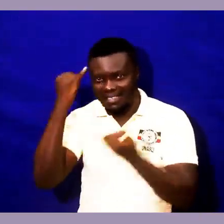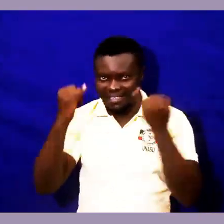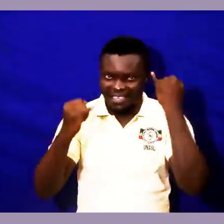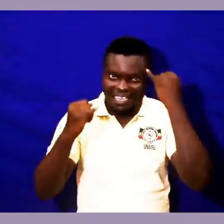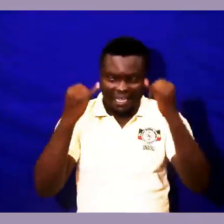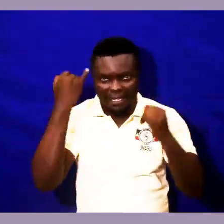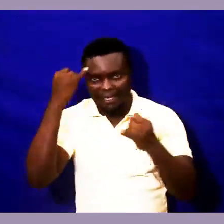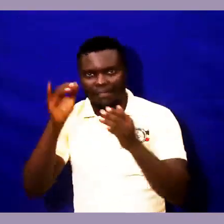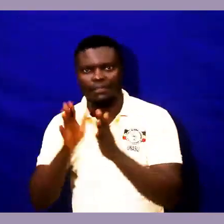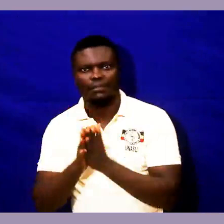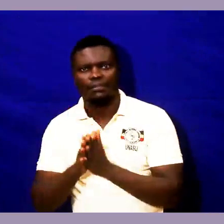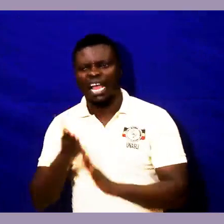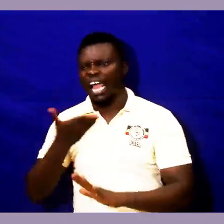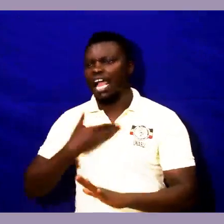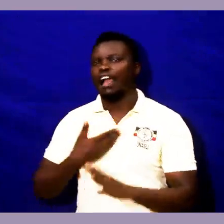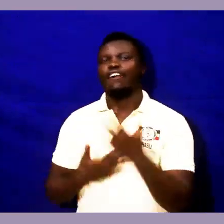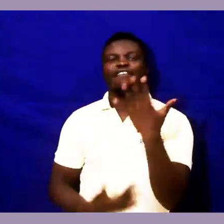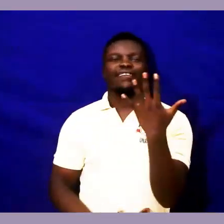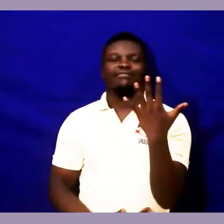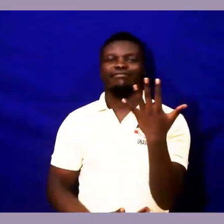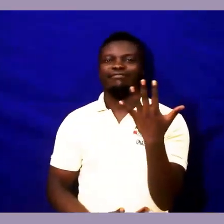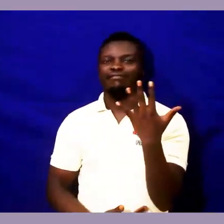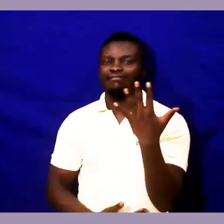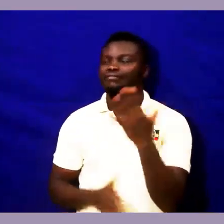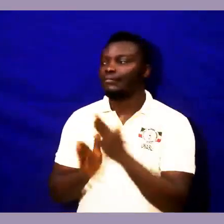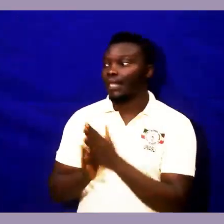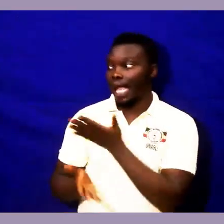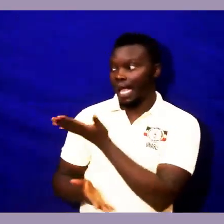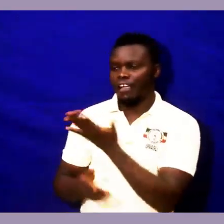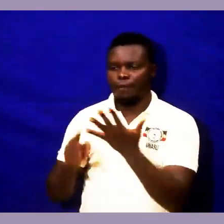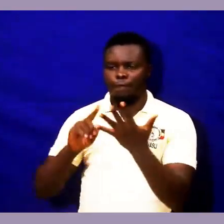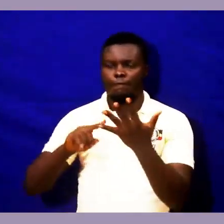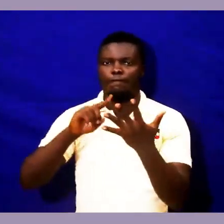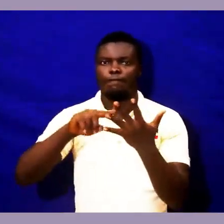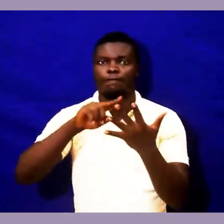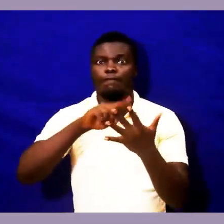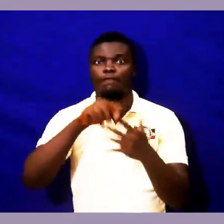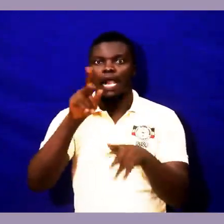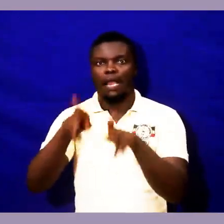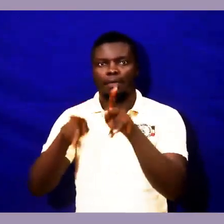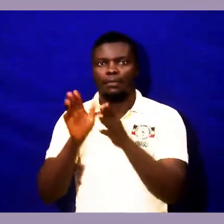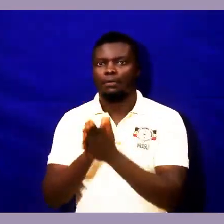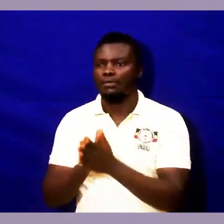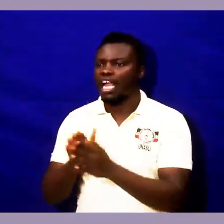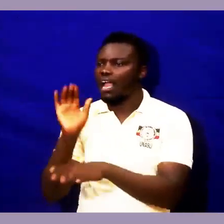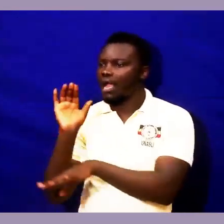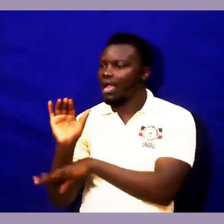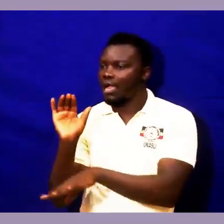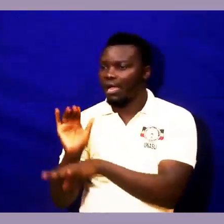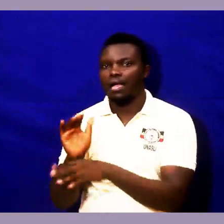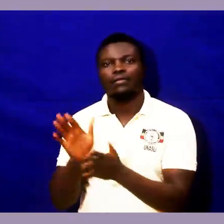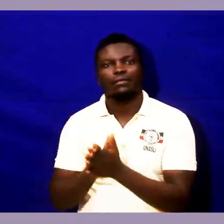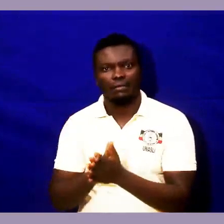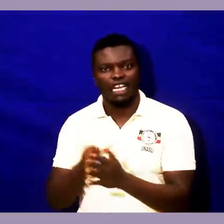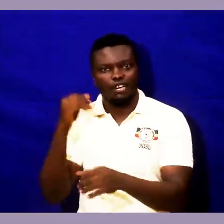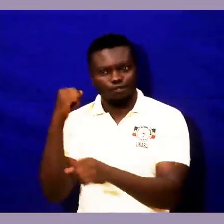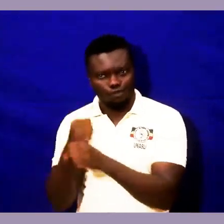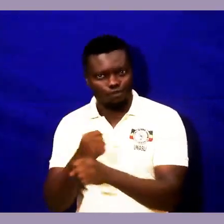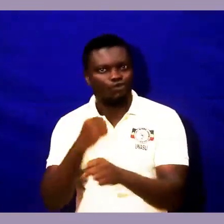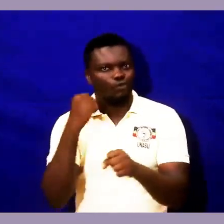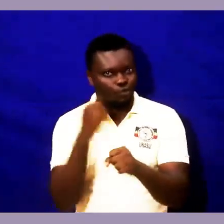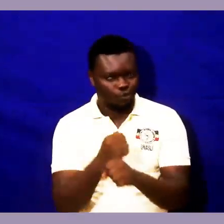the ideas. I have 5 people with me here, and I'm going to tell them to do